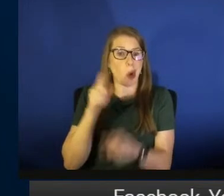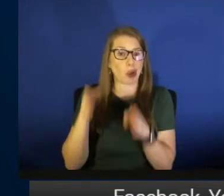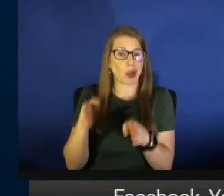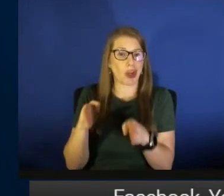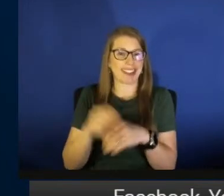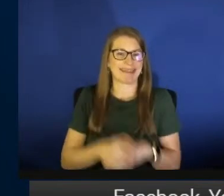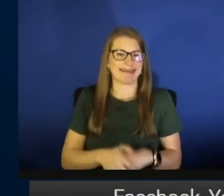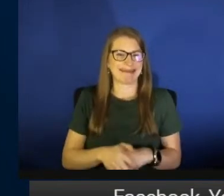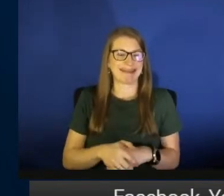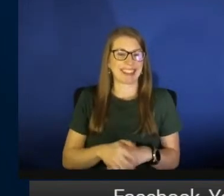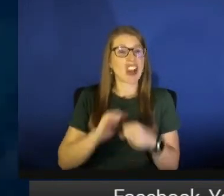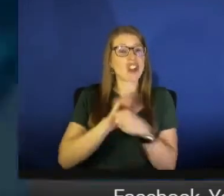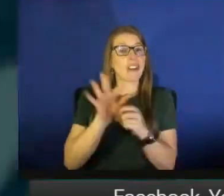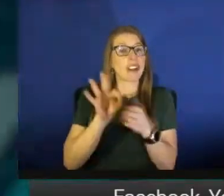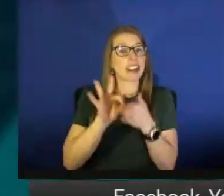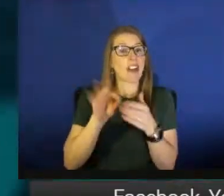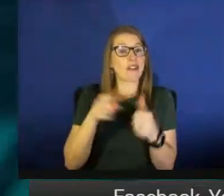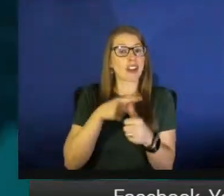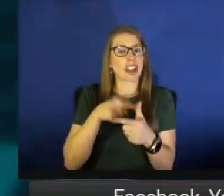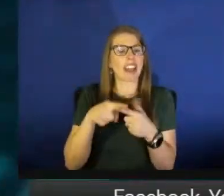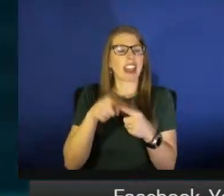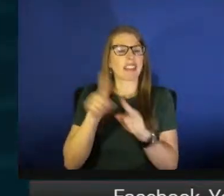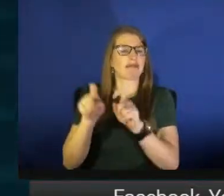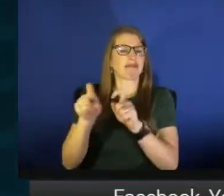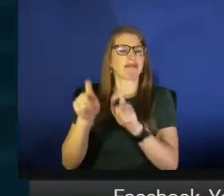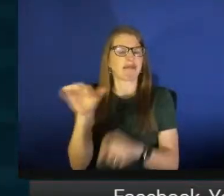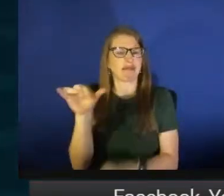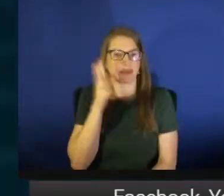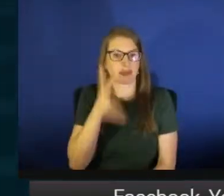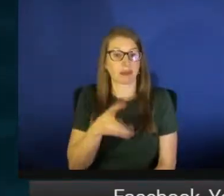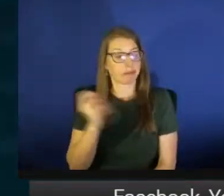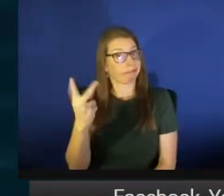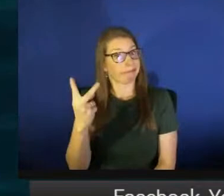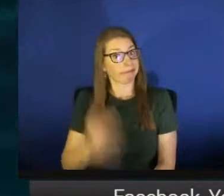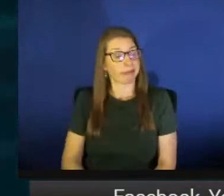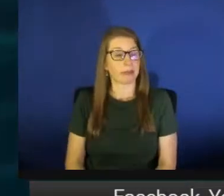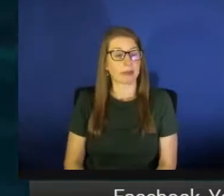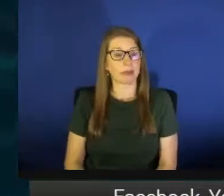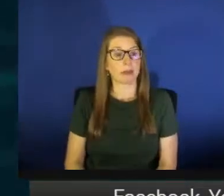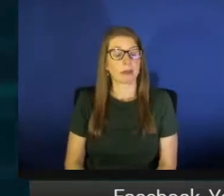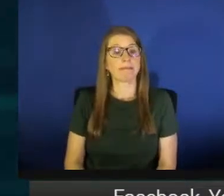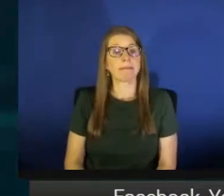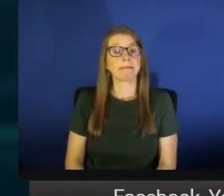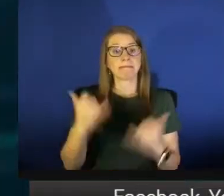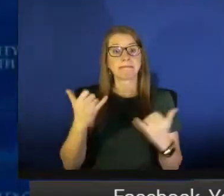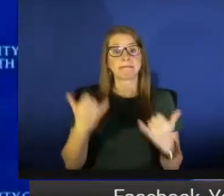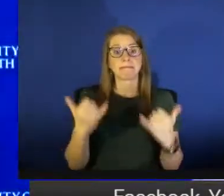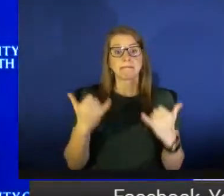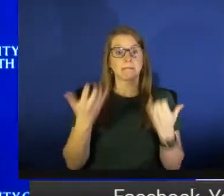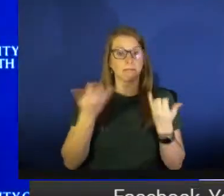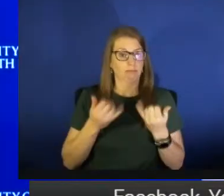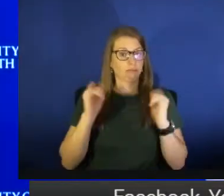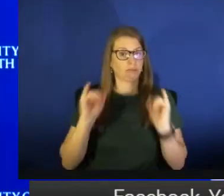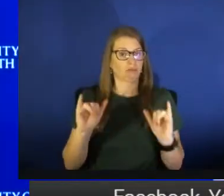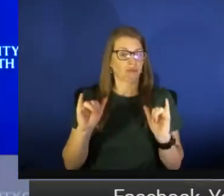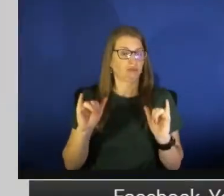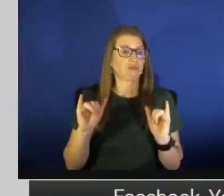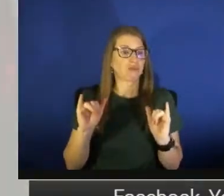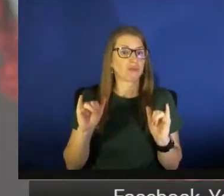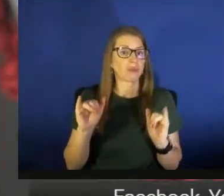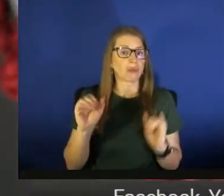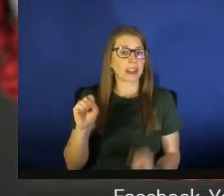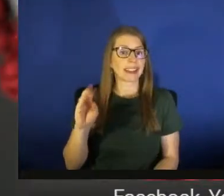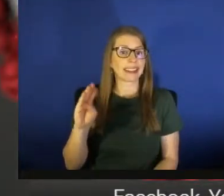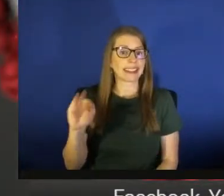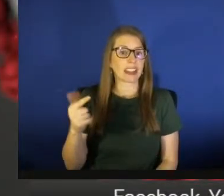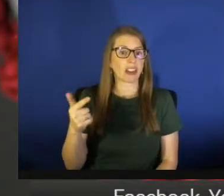count first, and then I'm going to ask you a few questions as well. Okay. Yeah, so right now, still in the single digits, 9 active